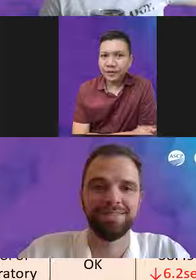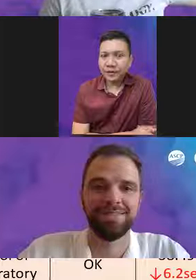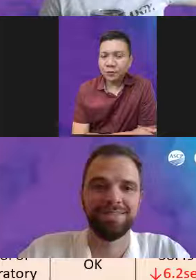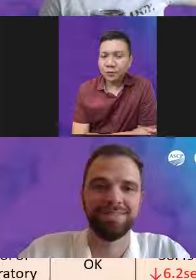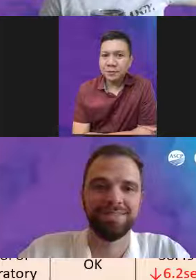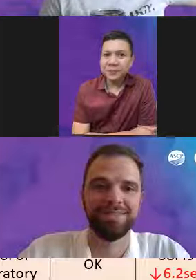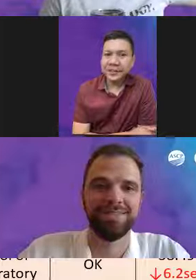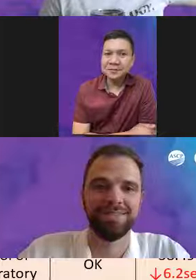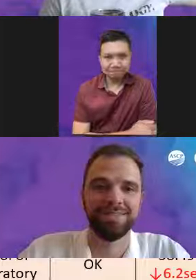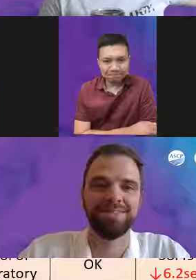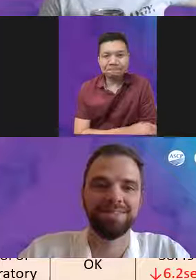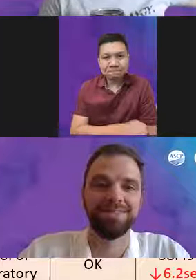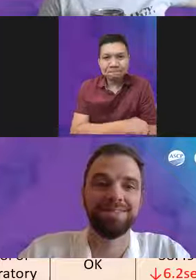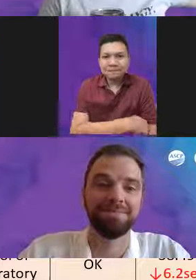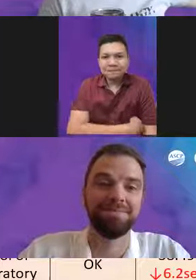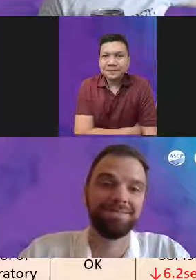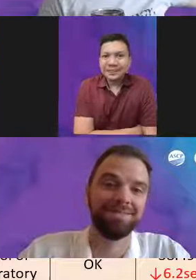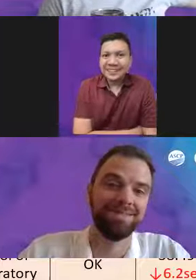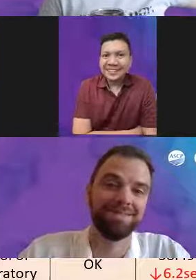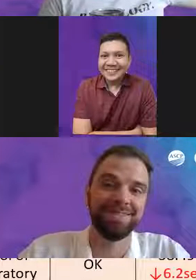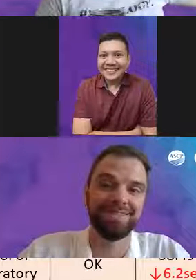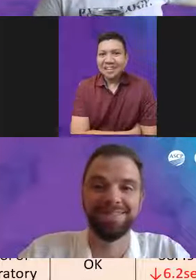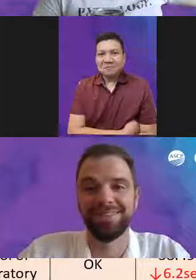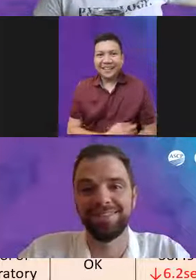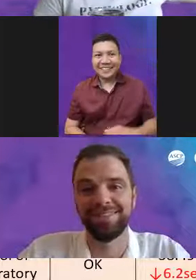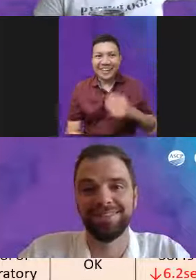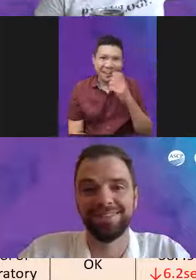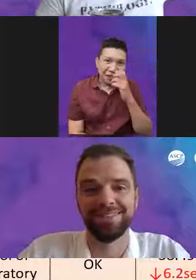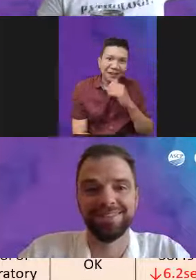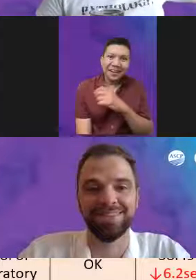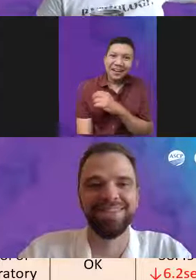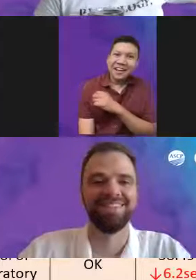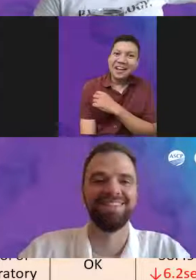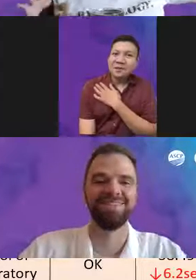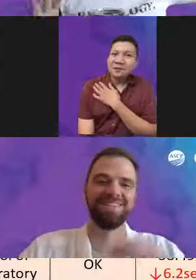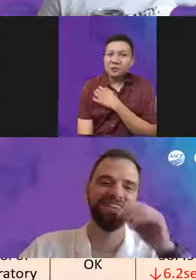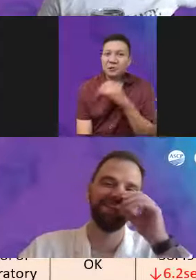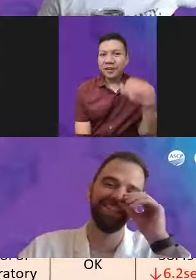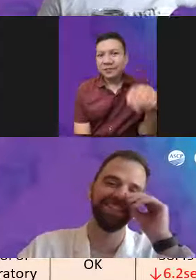I'm challenging you to make that happen. Less than,